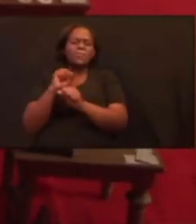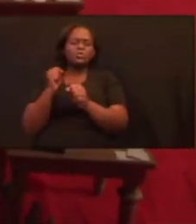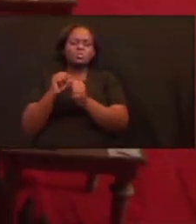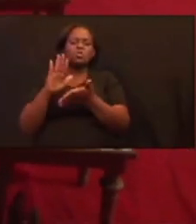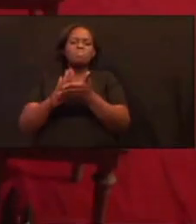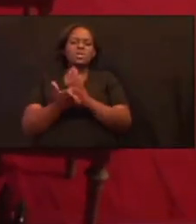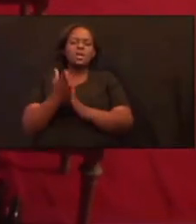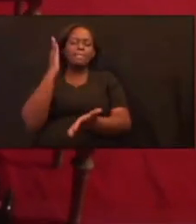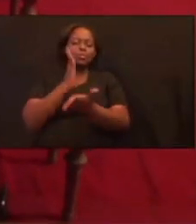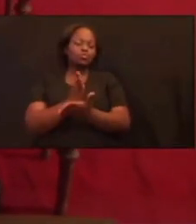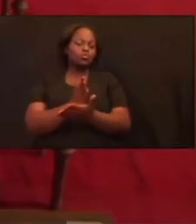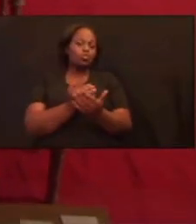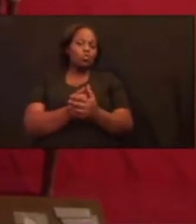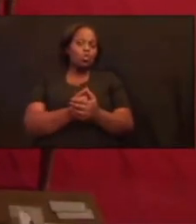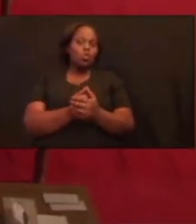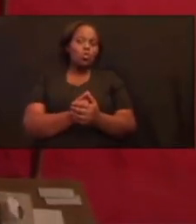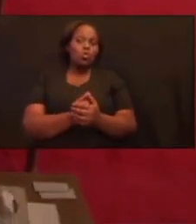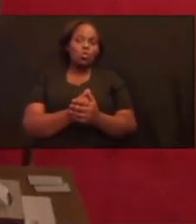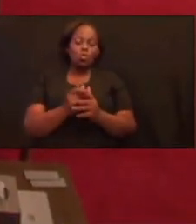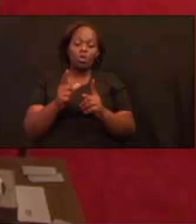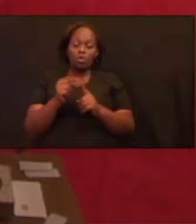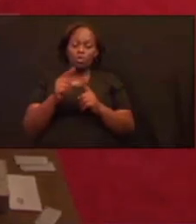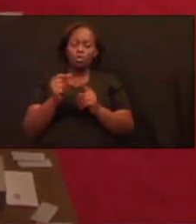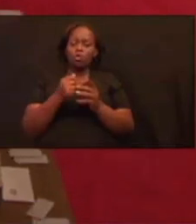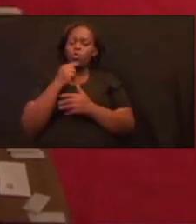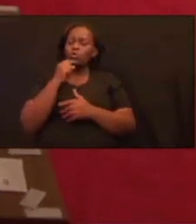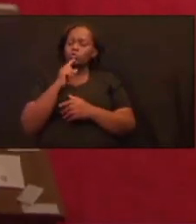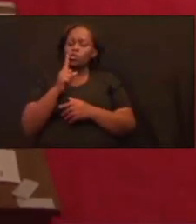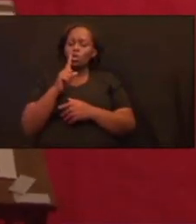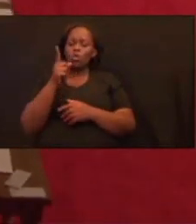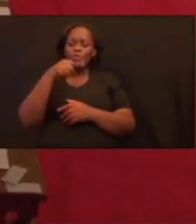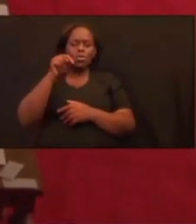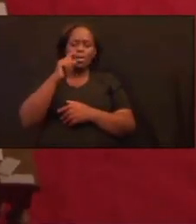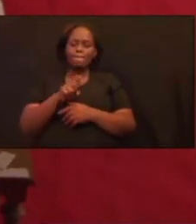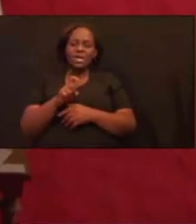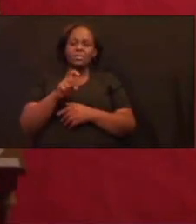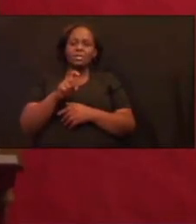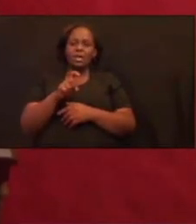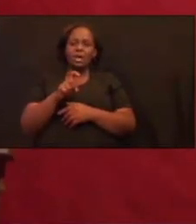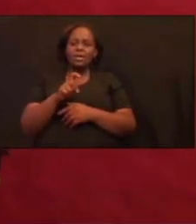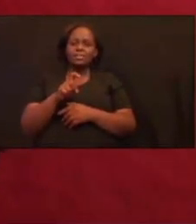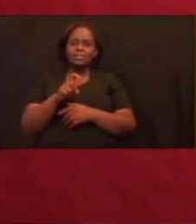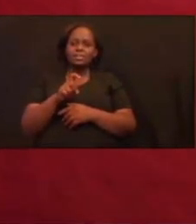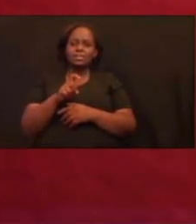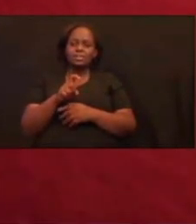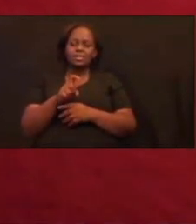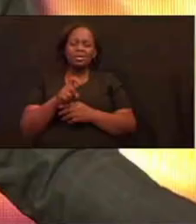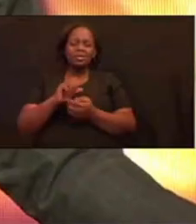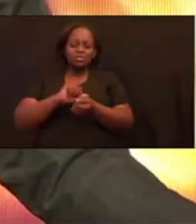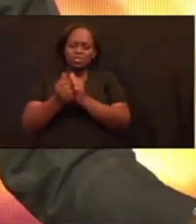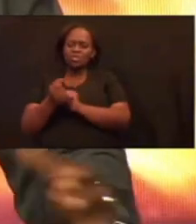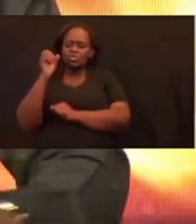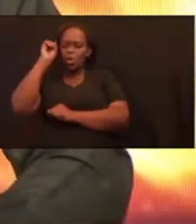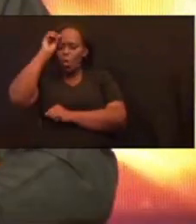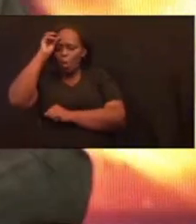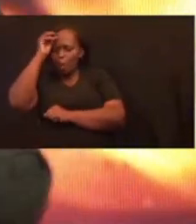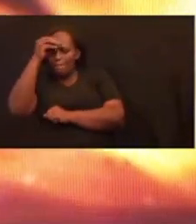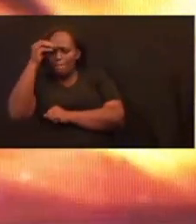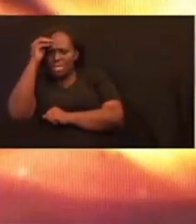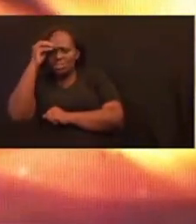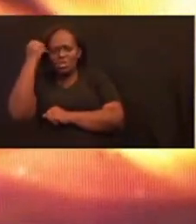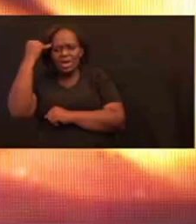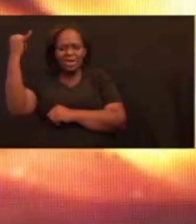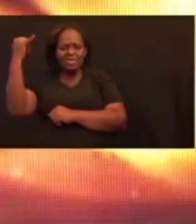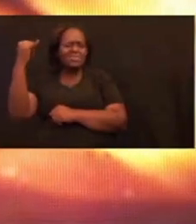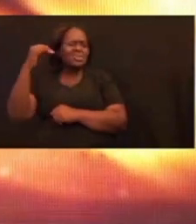Hallelujah. So we must minimize turning our personalized dealings into doctrines. In our walk